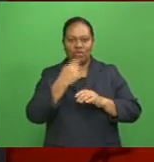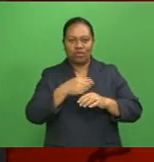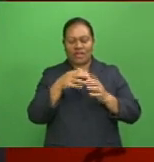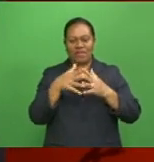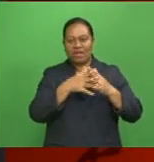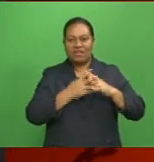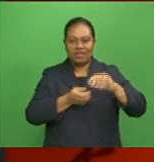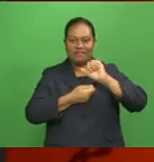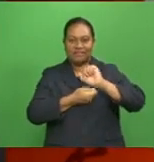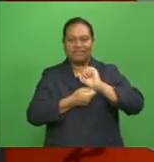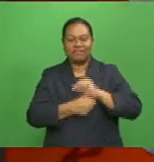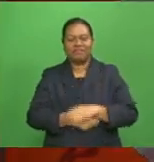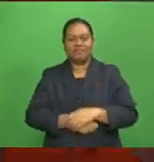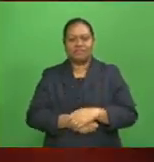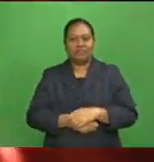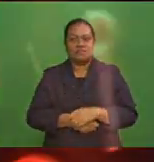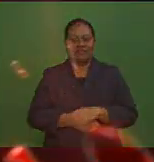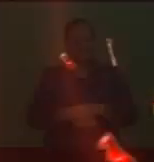more after the break.